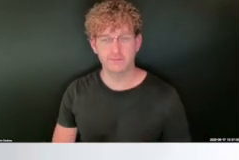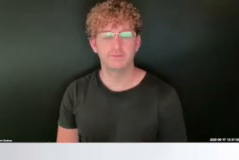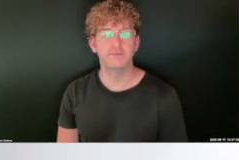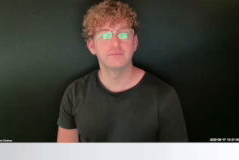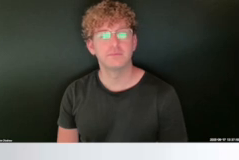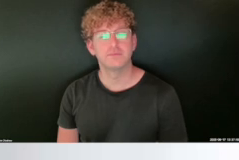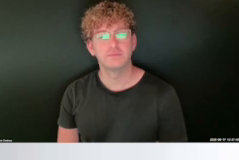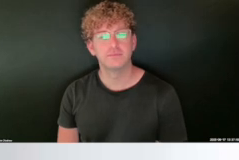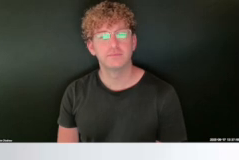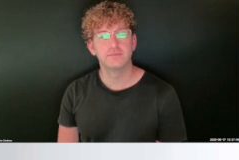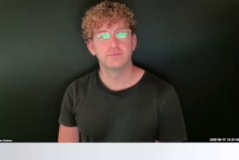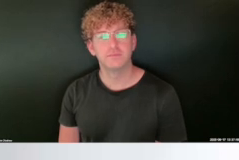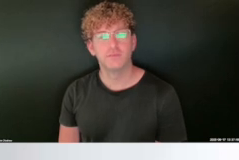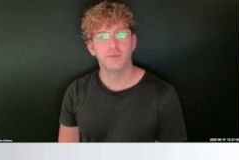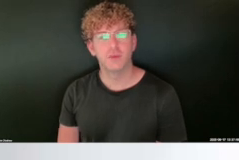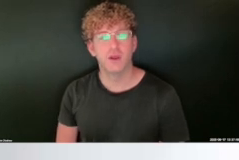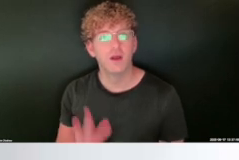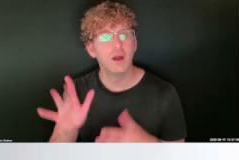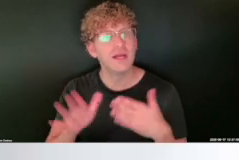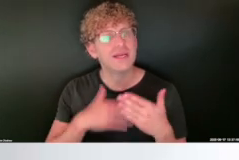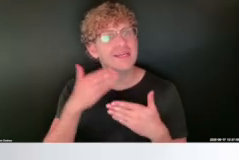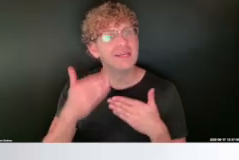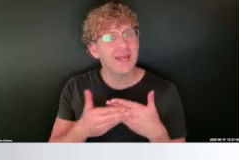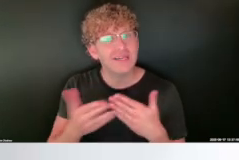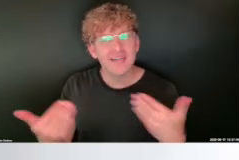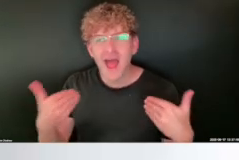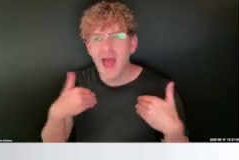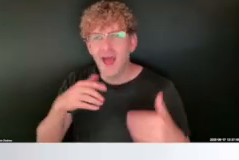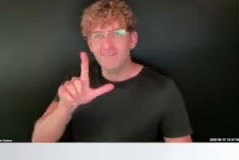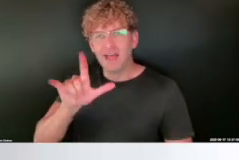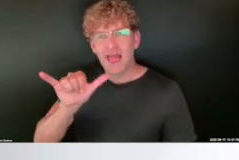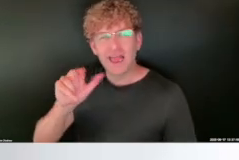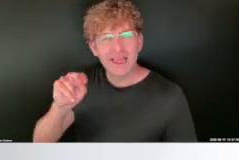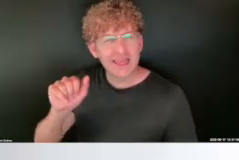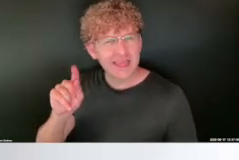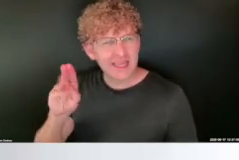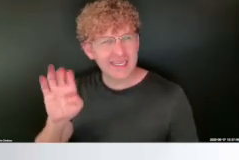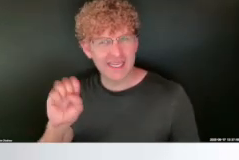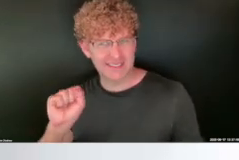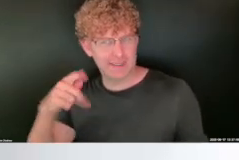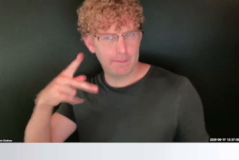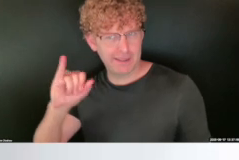All right, next I think we have Lynette Sapienza. I am about to unmute you.